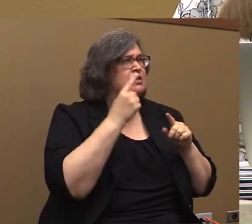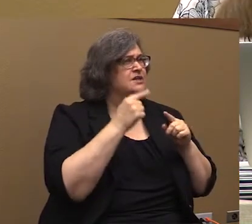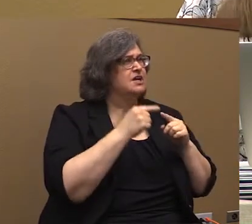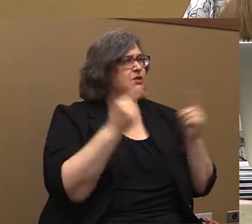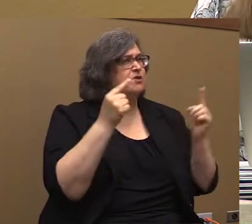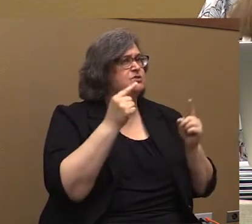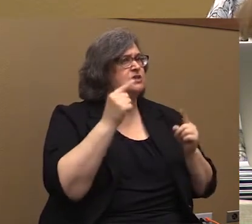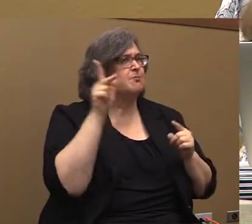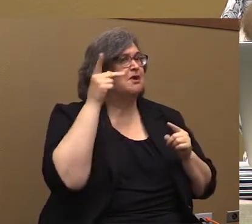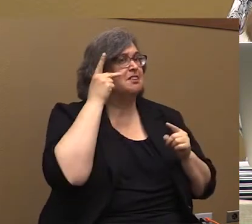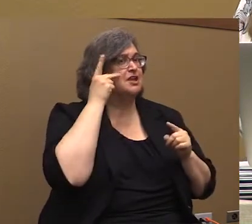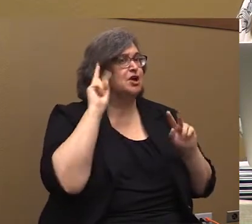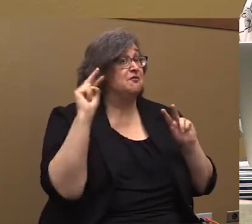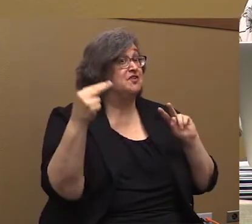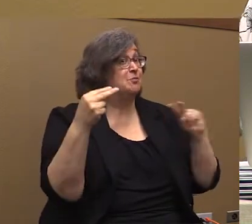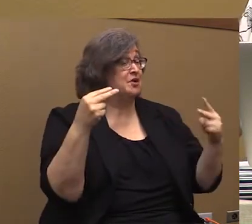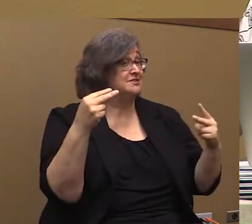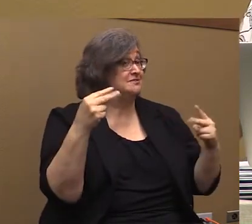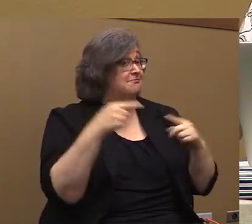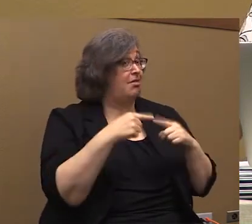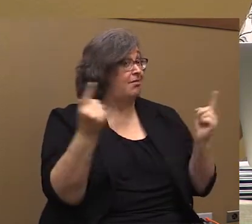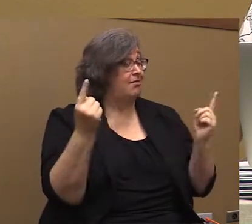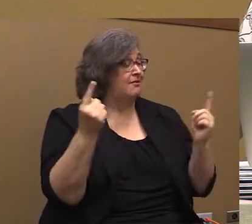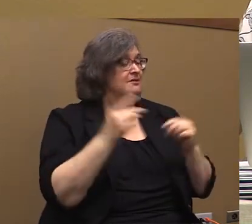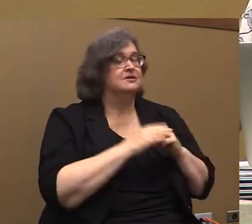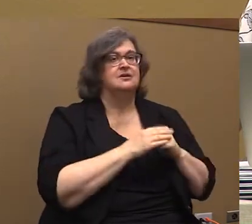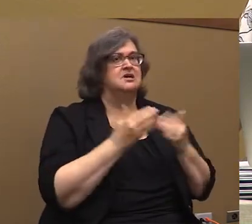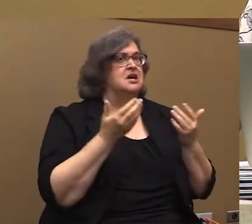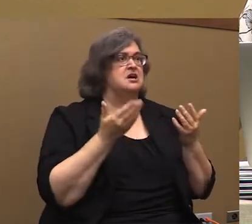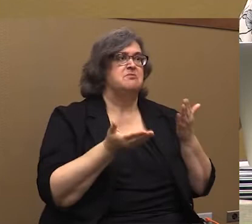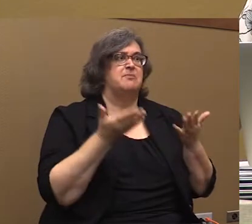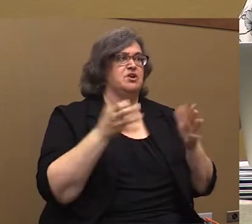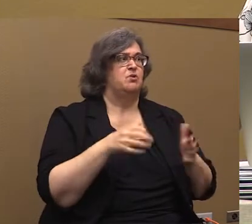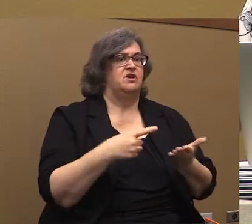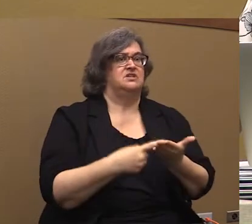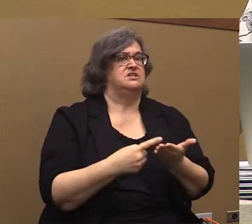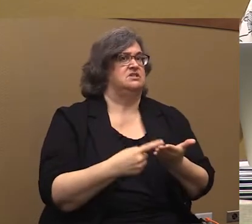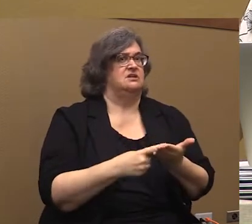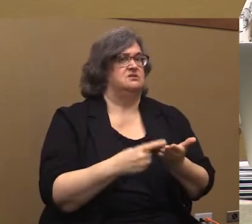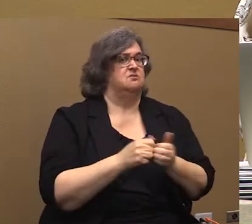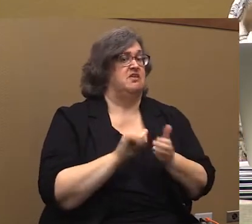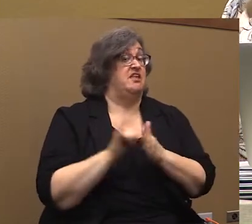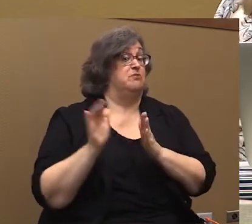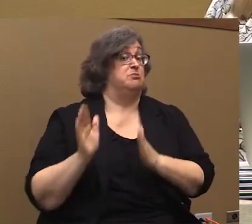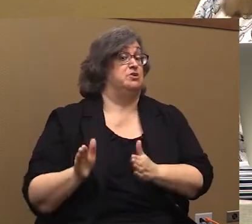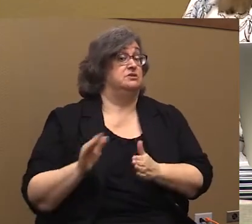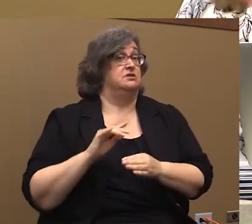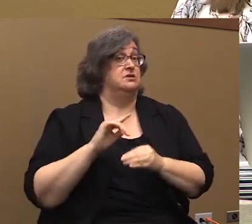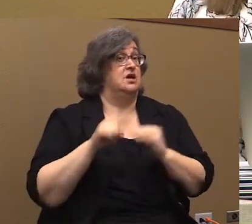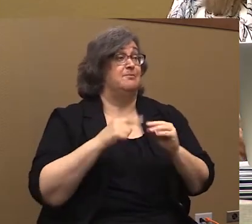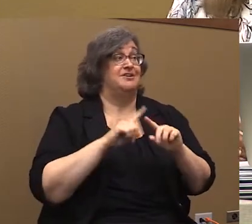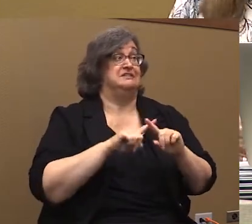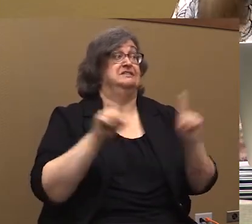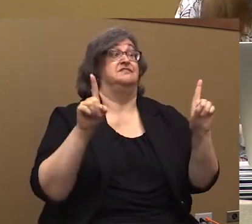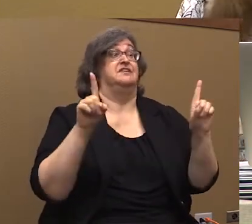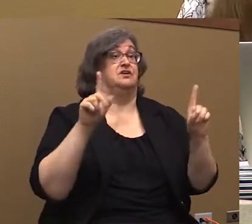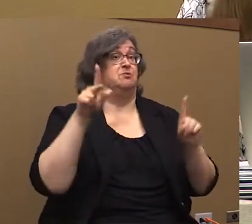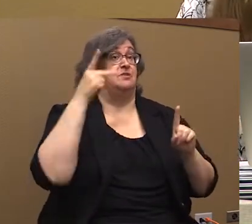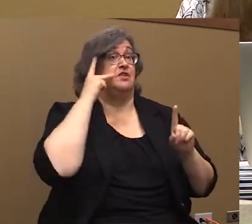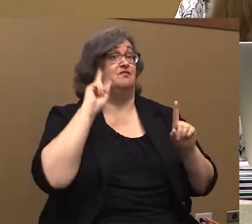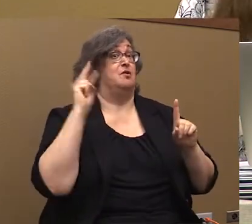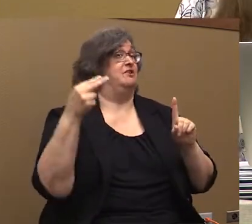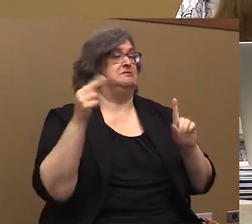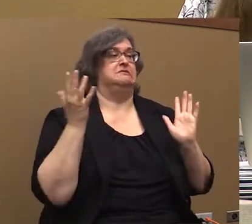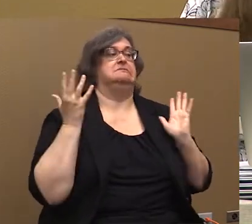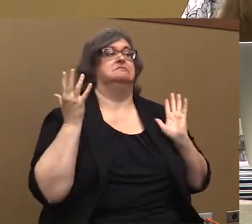can't understand opposing political views. That maybe you don't want to get into a discussion with